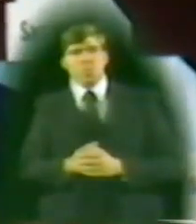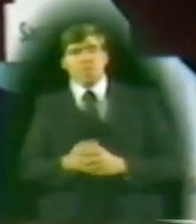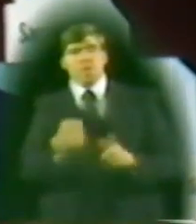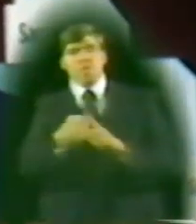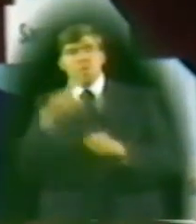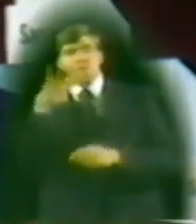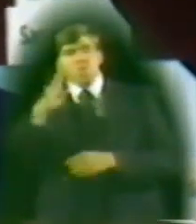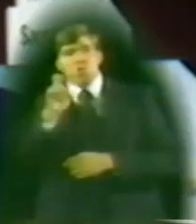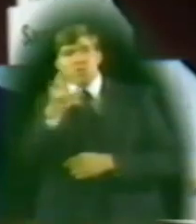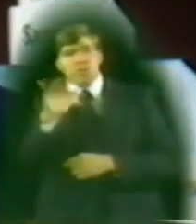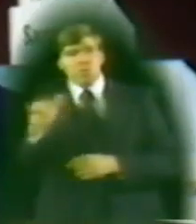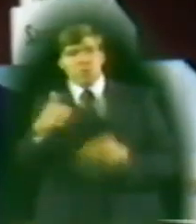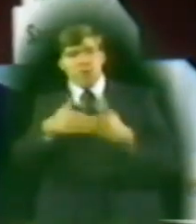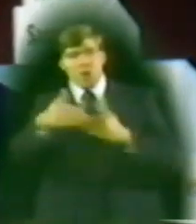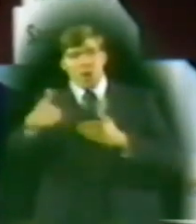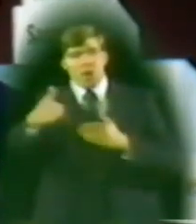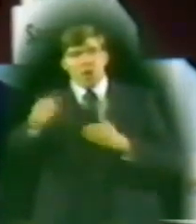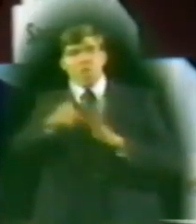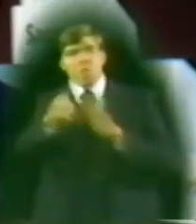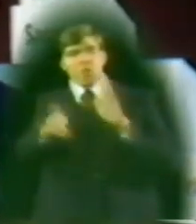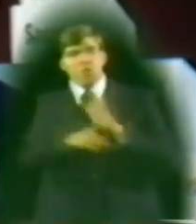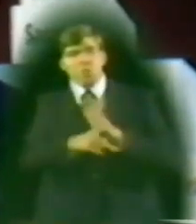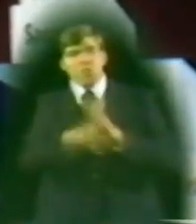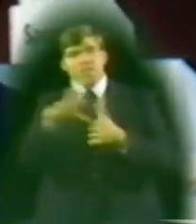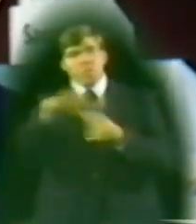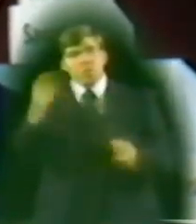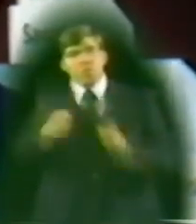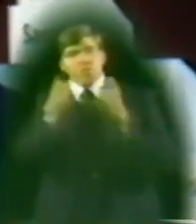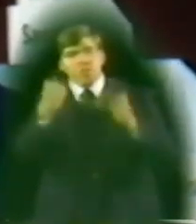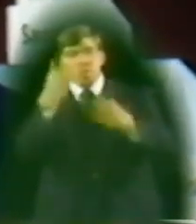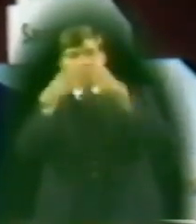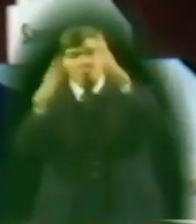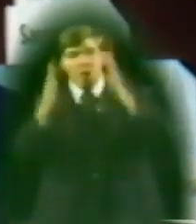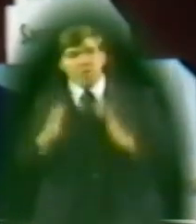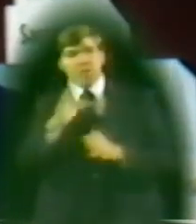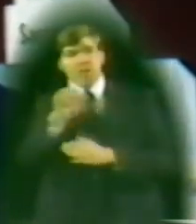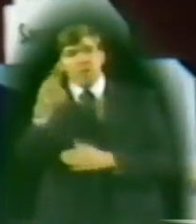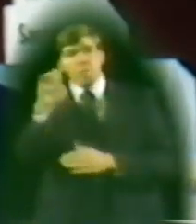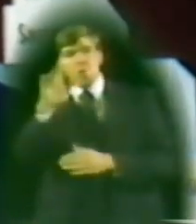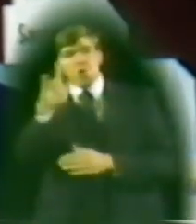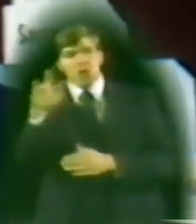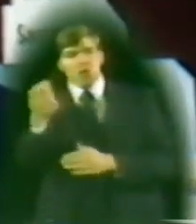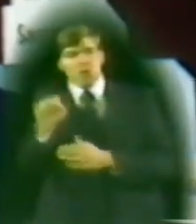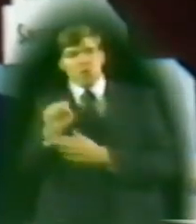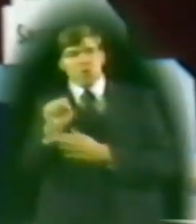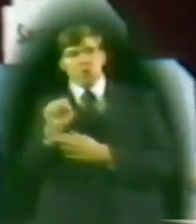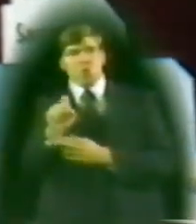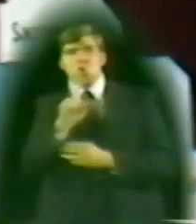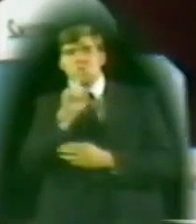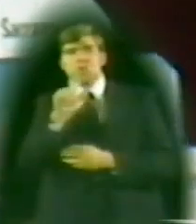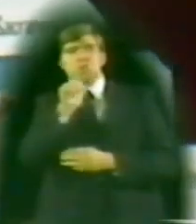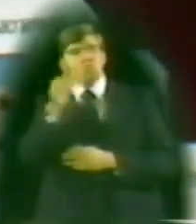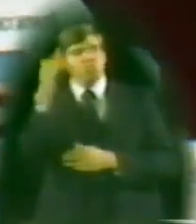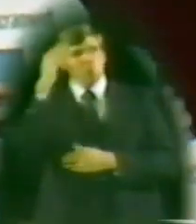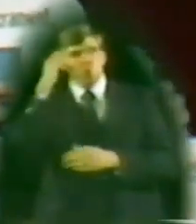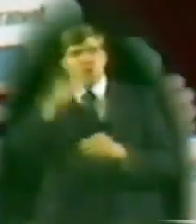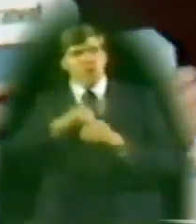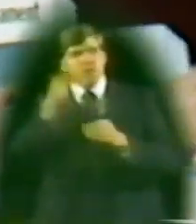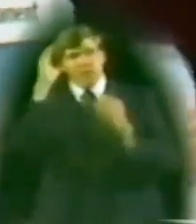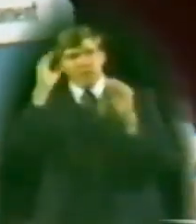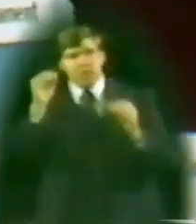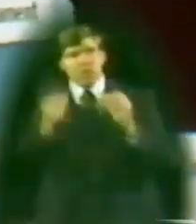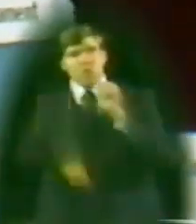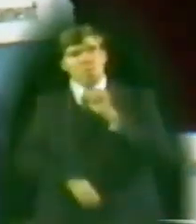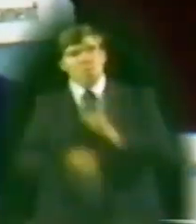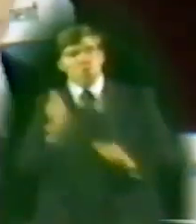From the fourth century on, the principle of spiritual gifts, such as prophecy and miracles, was virtually unknown in the teachings of most